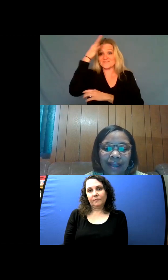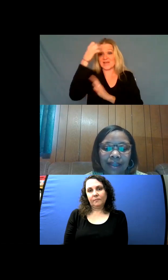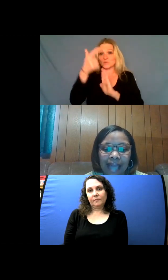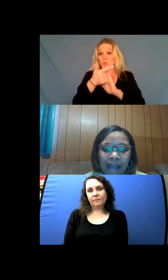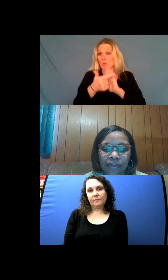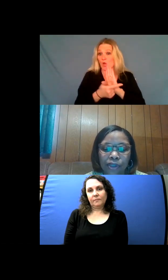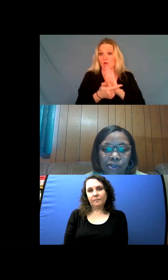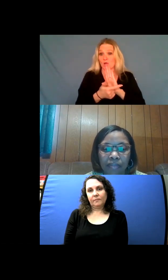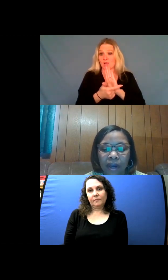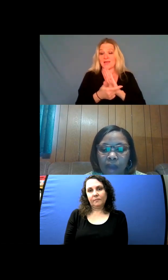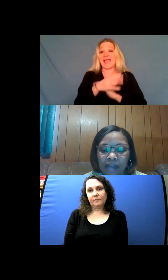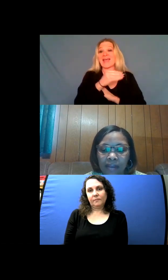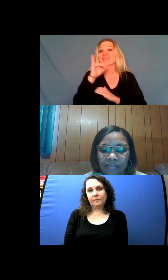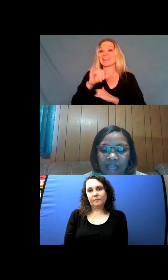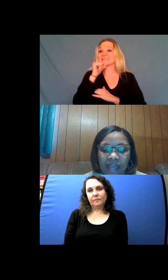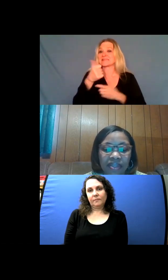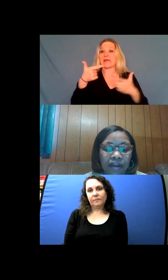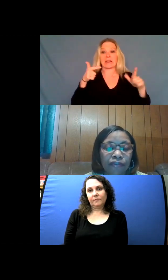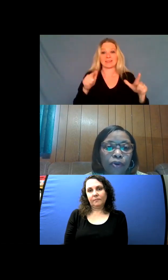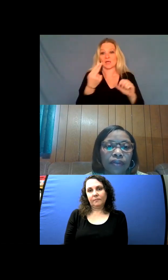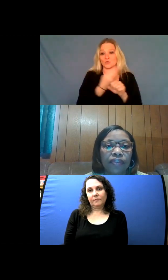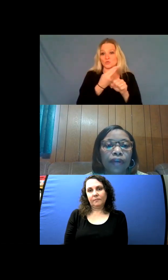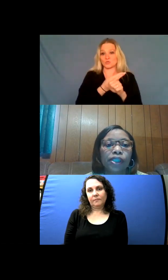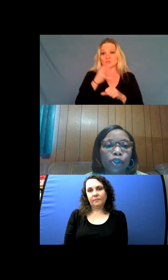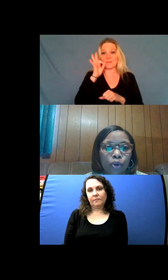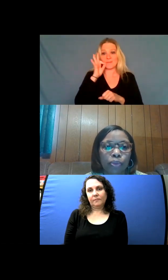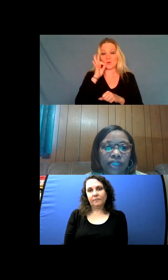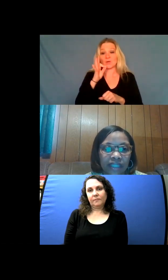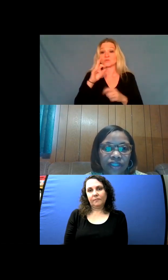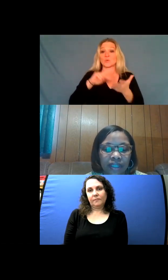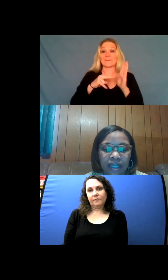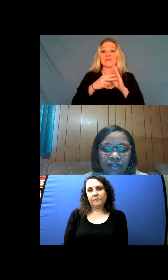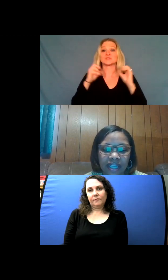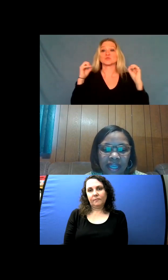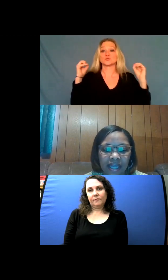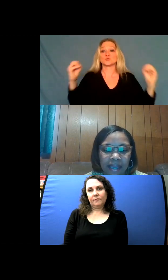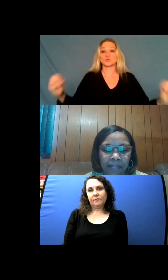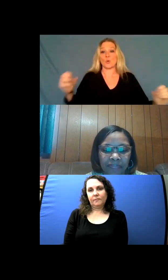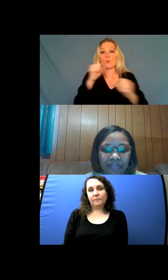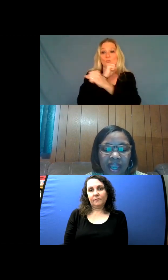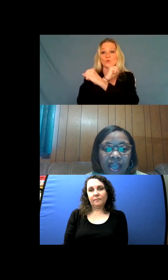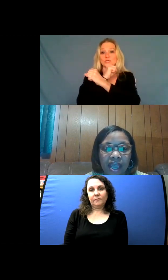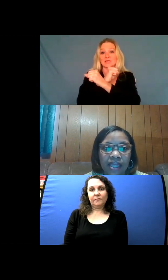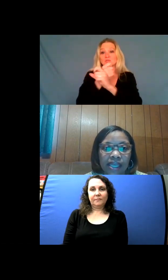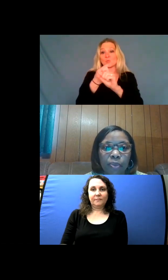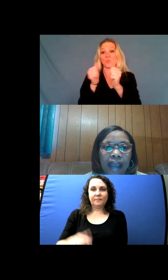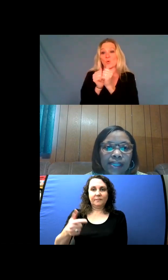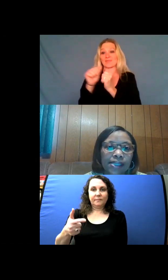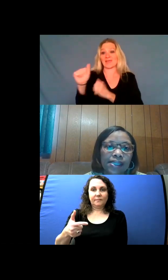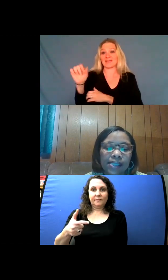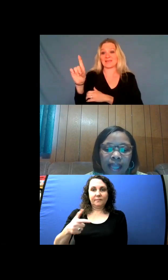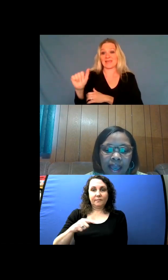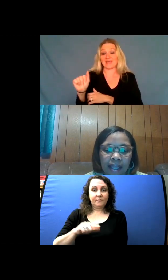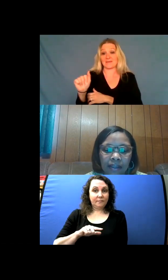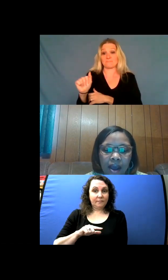not allow the use of marijuana, and therefore there is no protection under the ADA. These